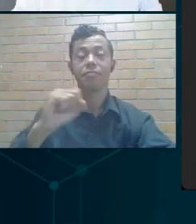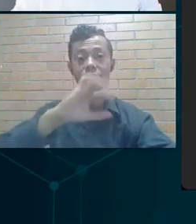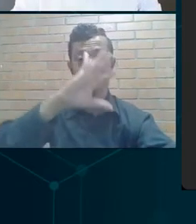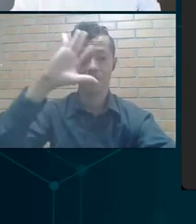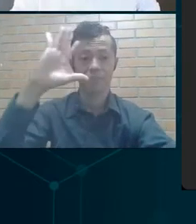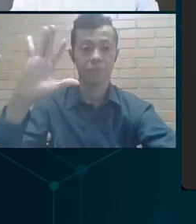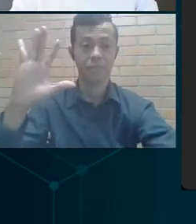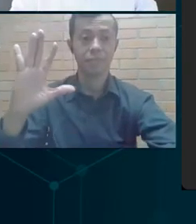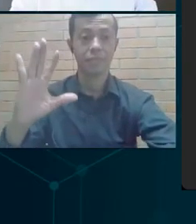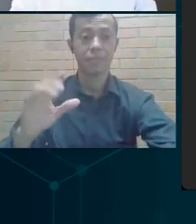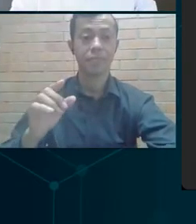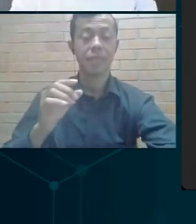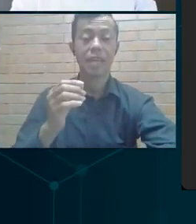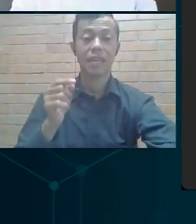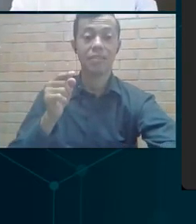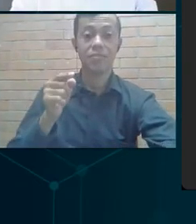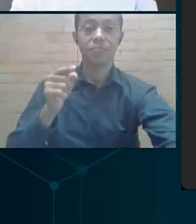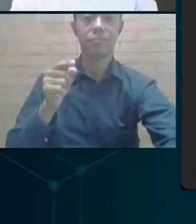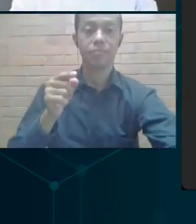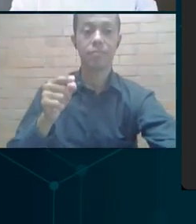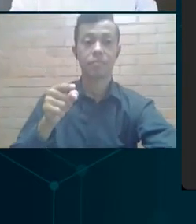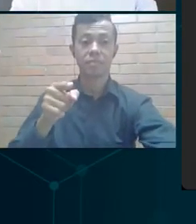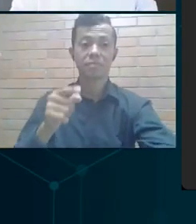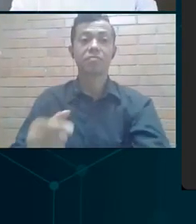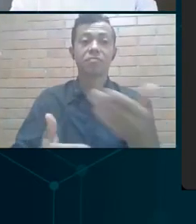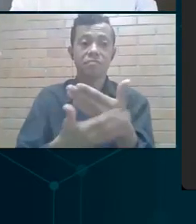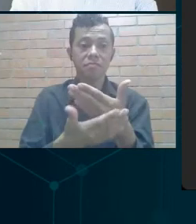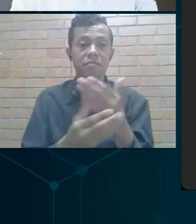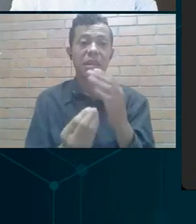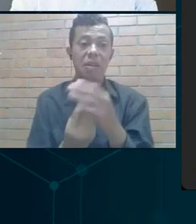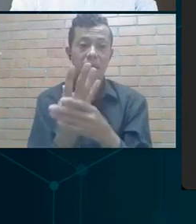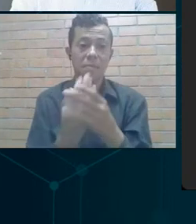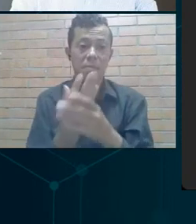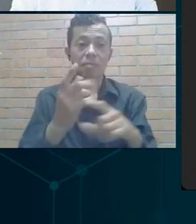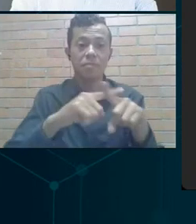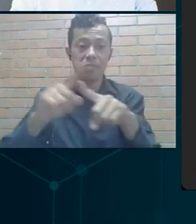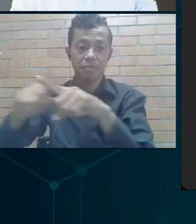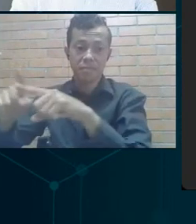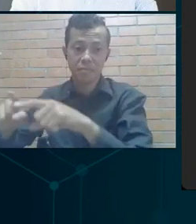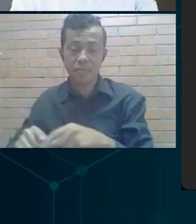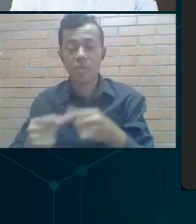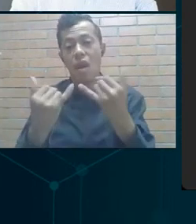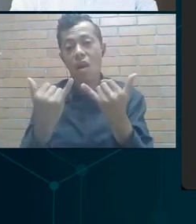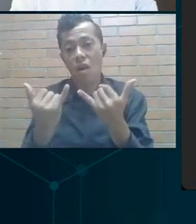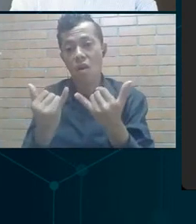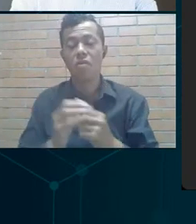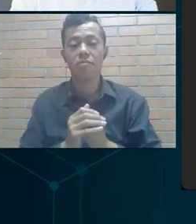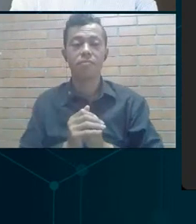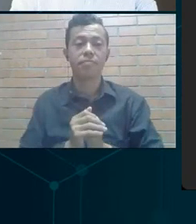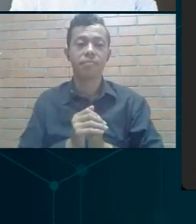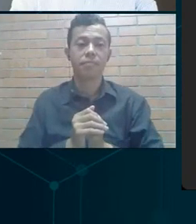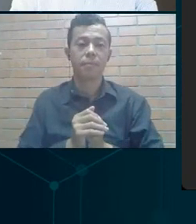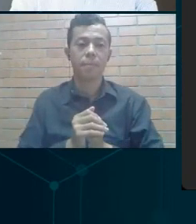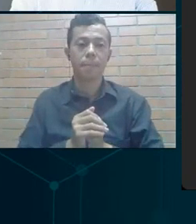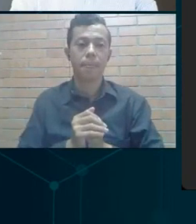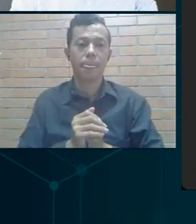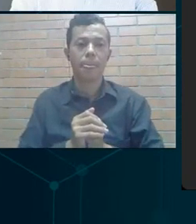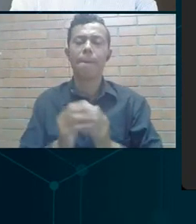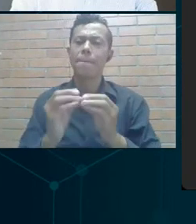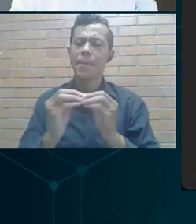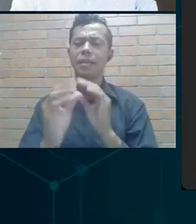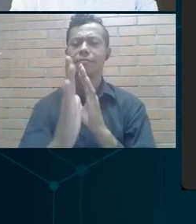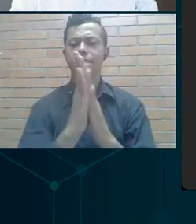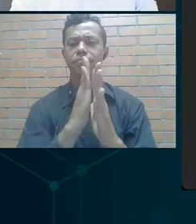marketing products through the browser today. Certainly, you're getting information from other people through the